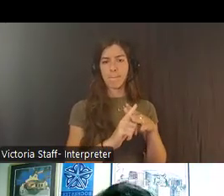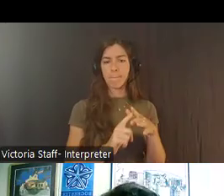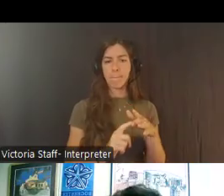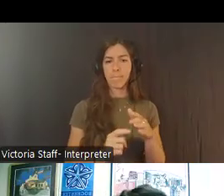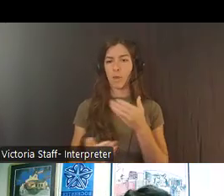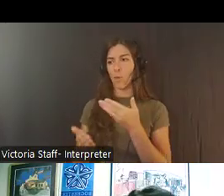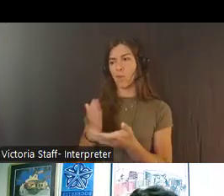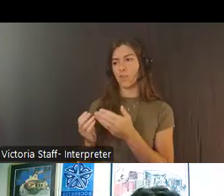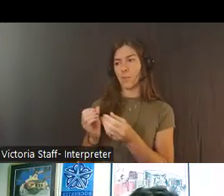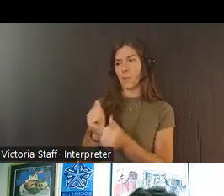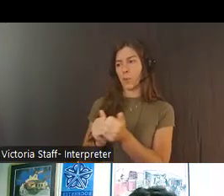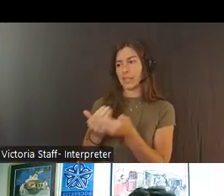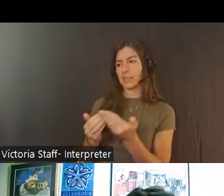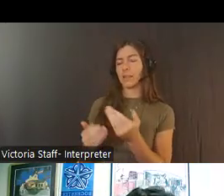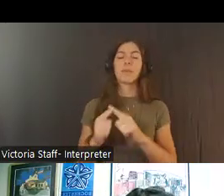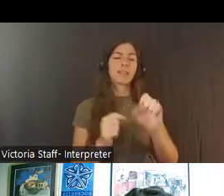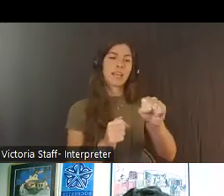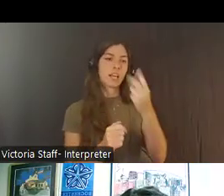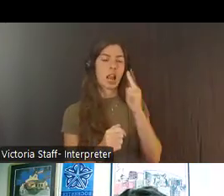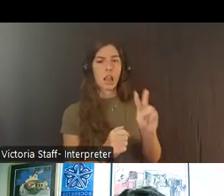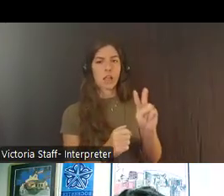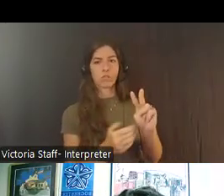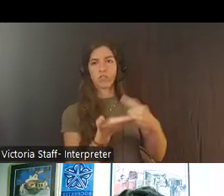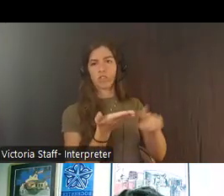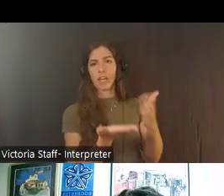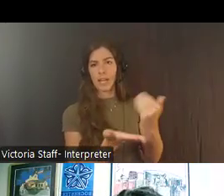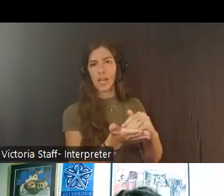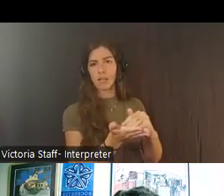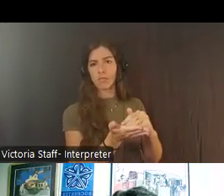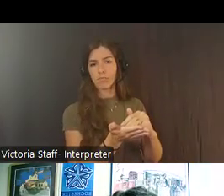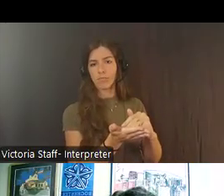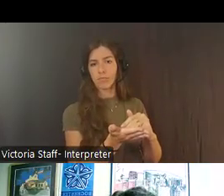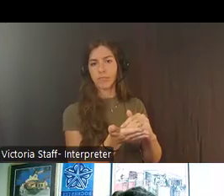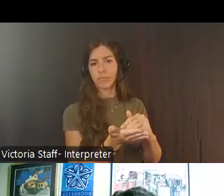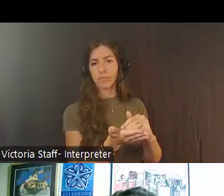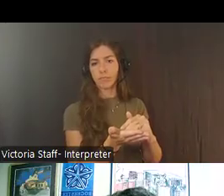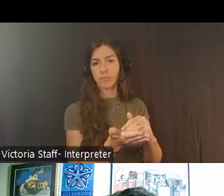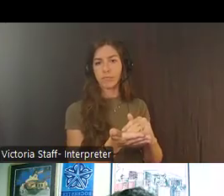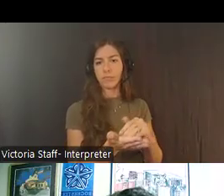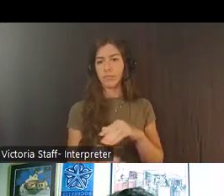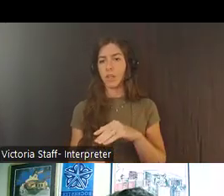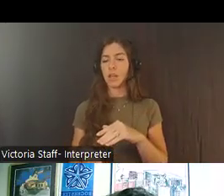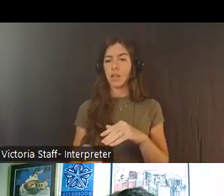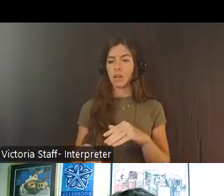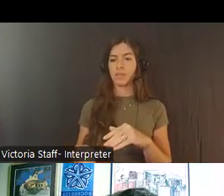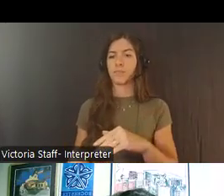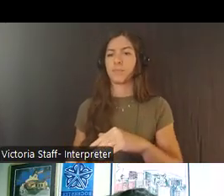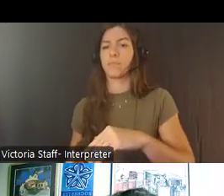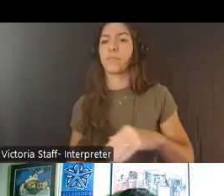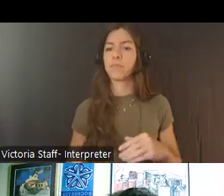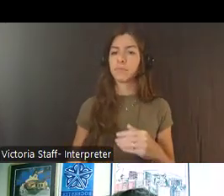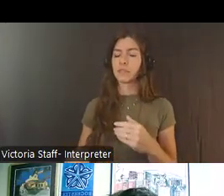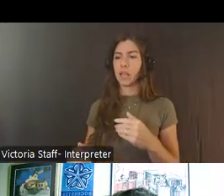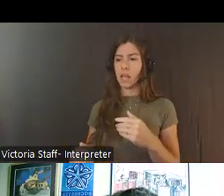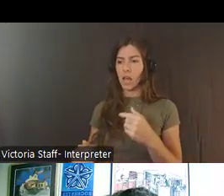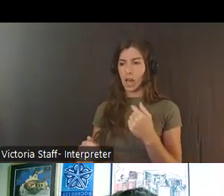yeah, but I could look into it again to double check. I mean, I don't quite remember. I think it had something to do